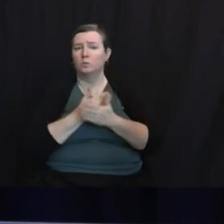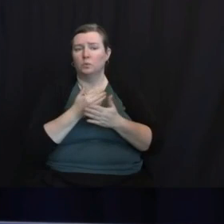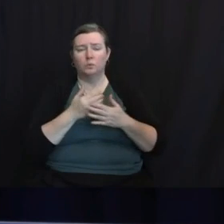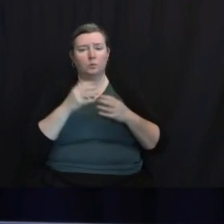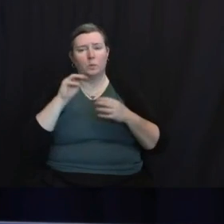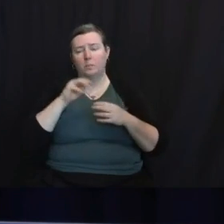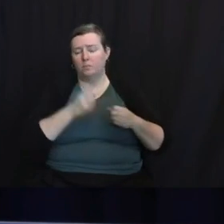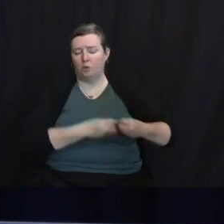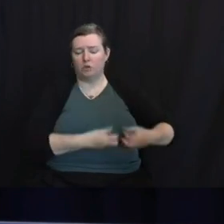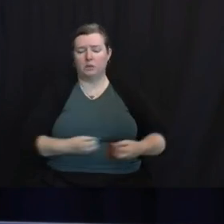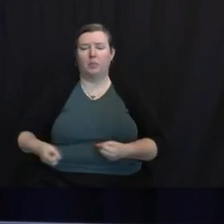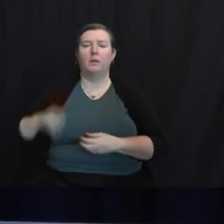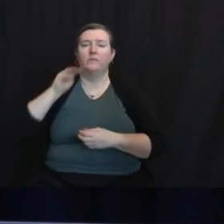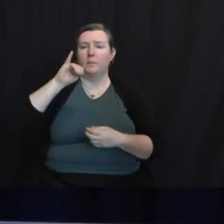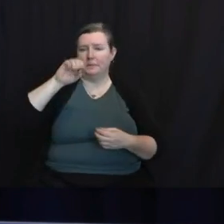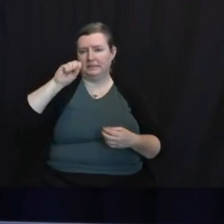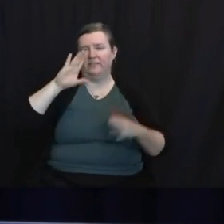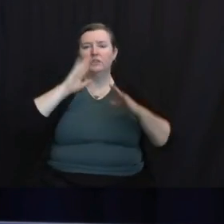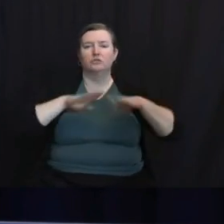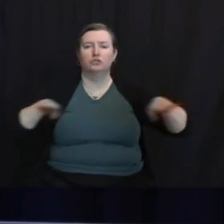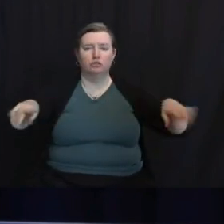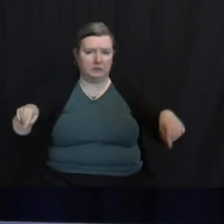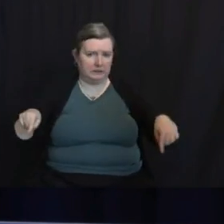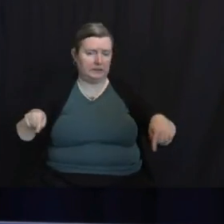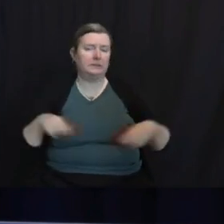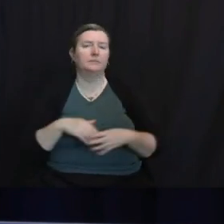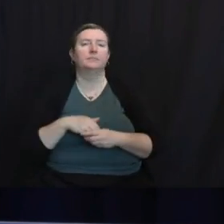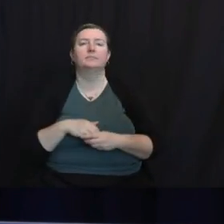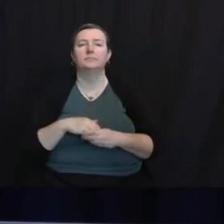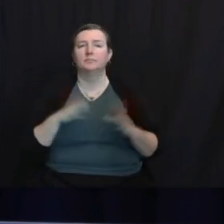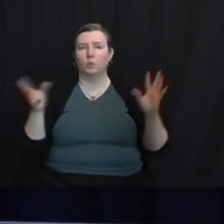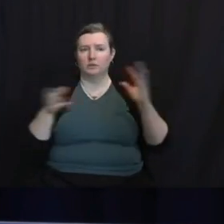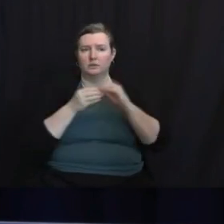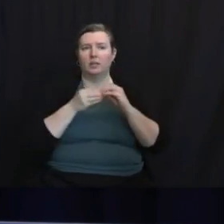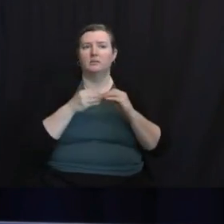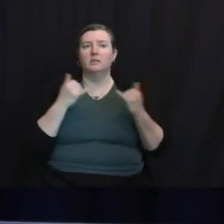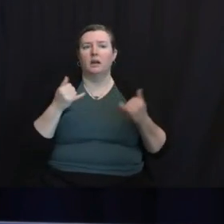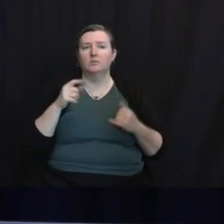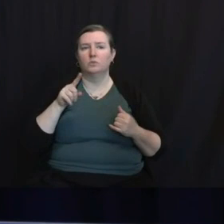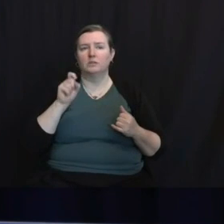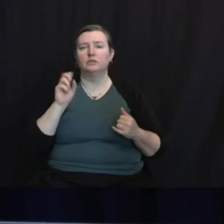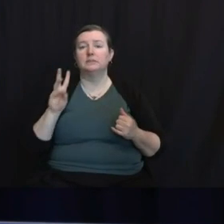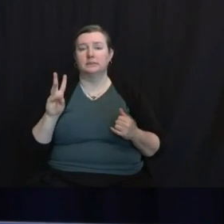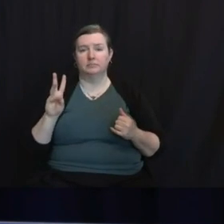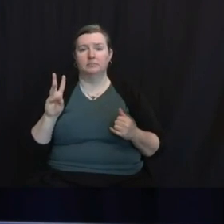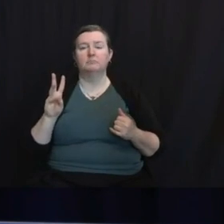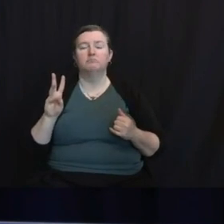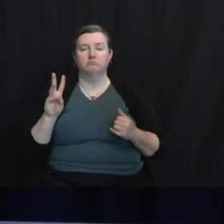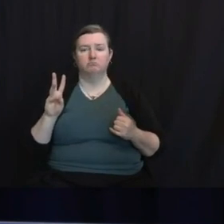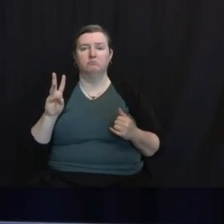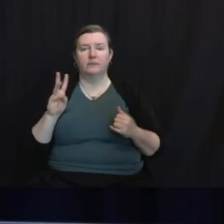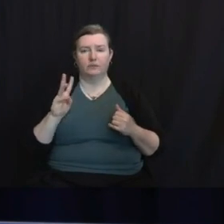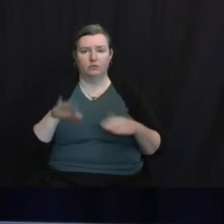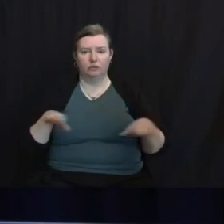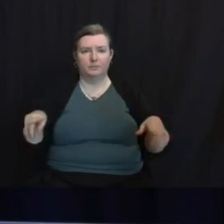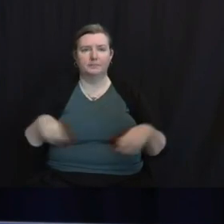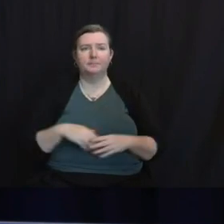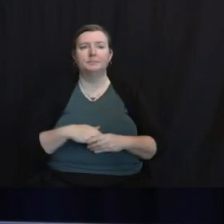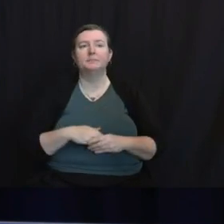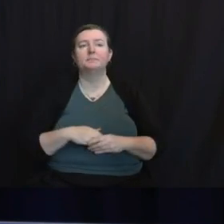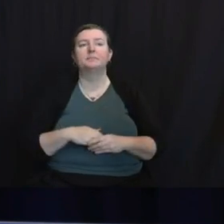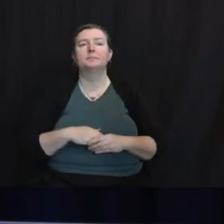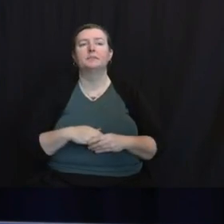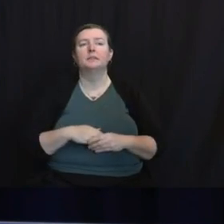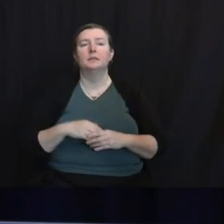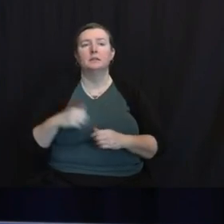inflammatory syndrome in children. Cumulatively, we have 106 cases in our state. At the state veterans homes, there are no